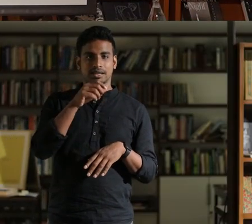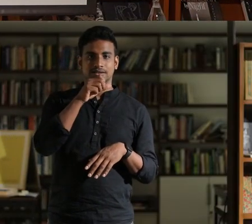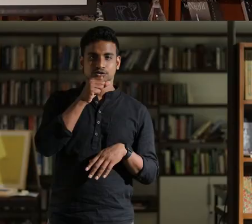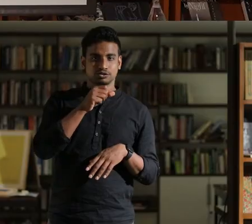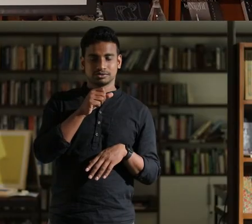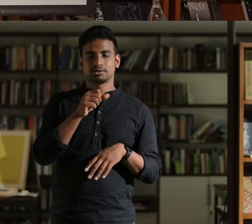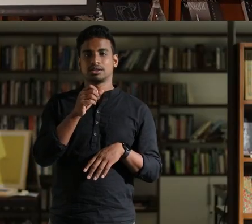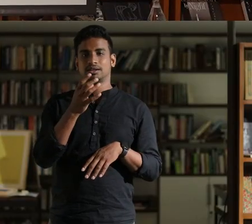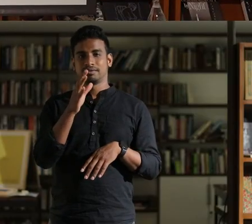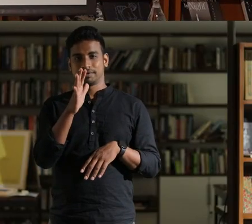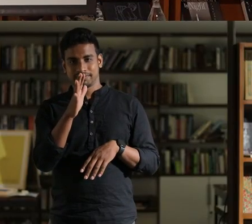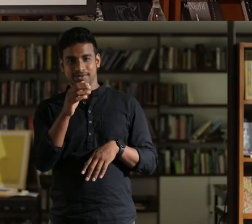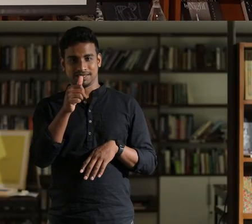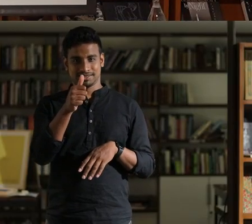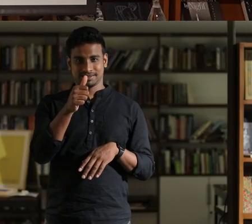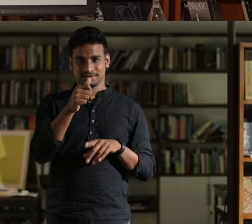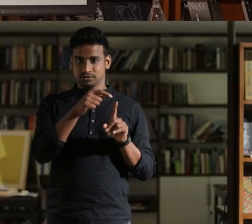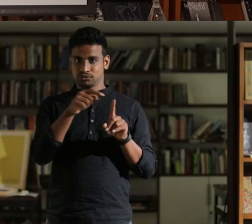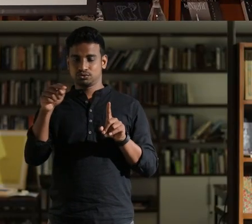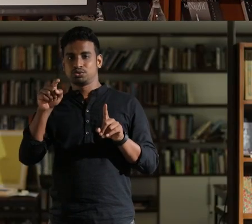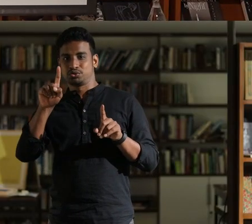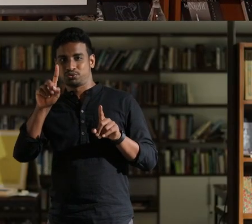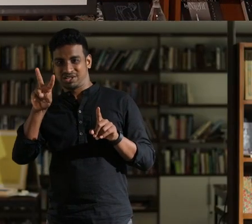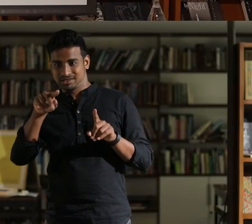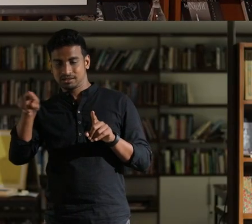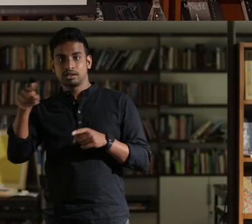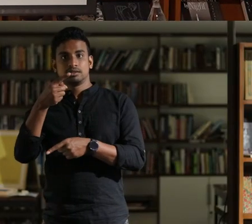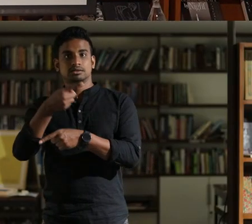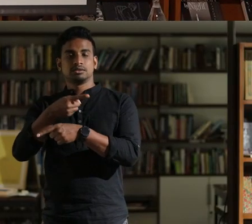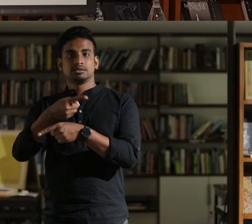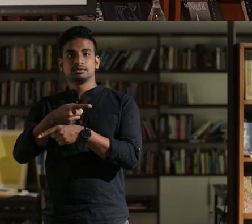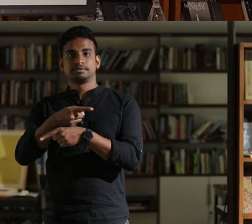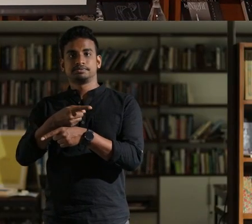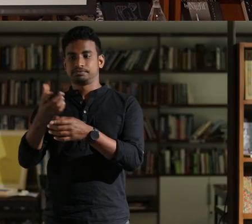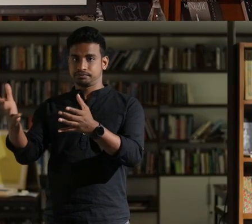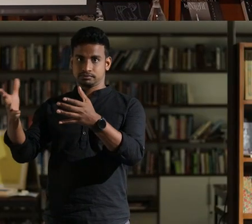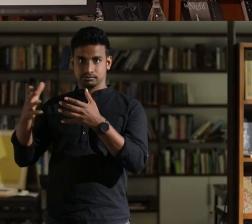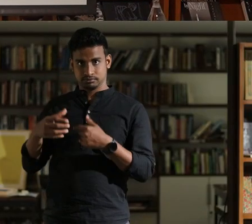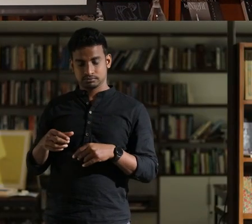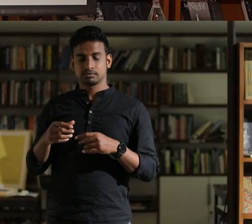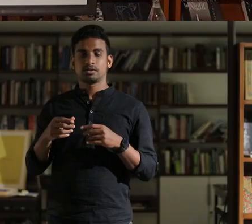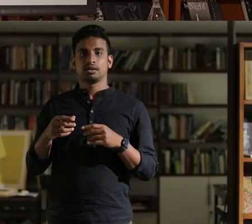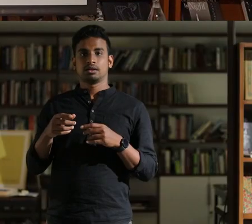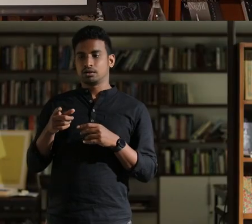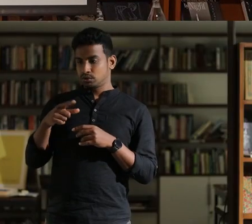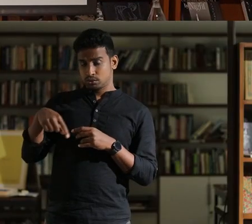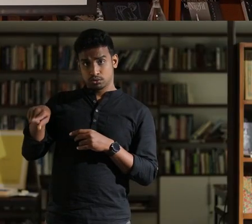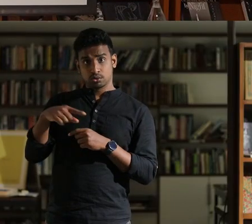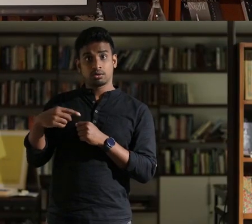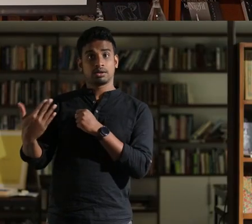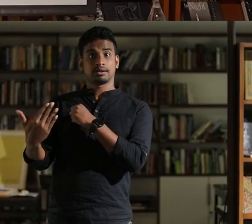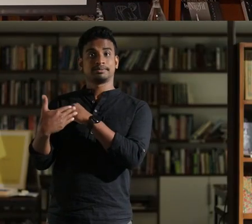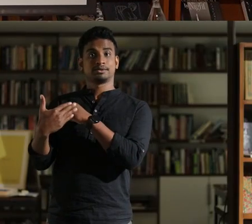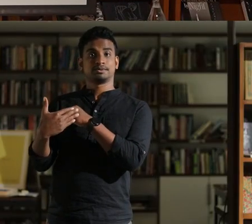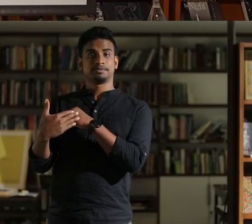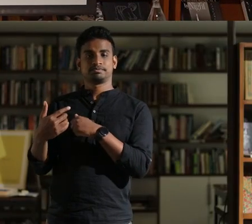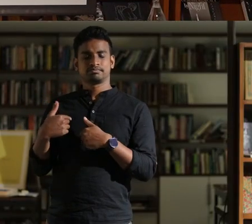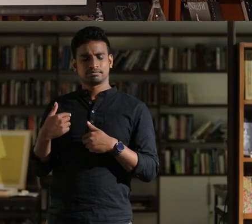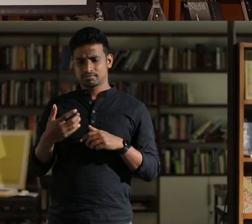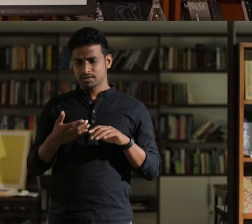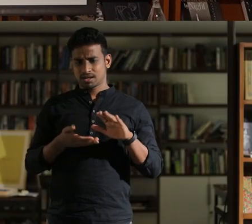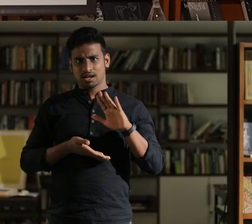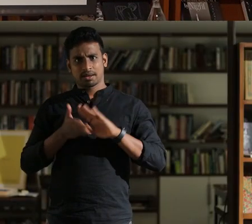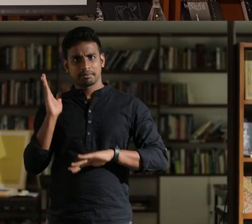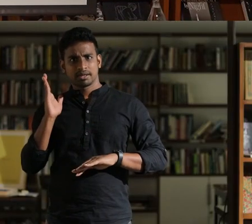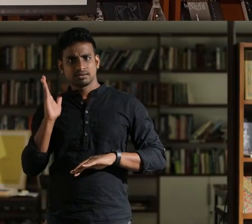approached the colleagues who were part of the VFU, Virtual Federal University, saying that we have all had